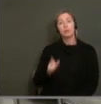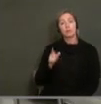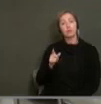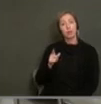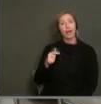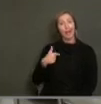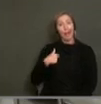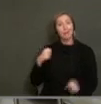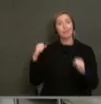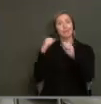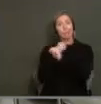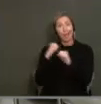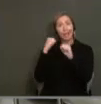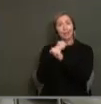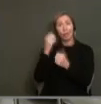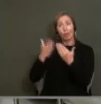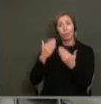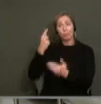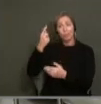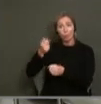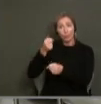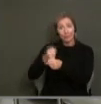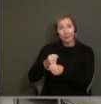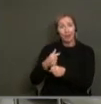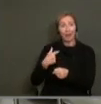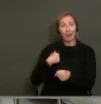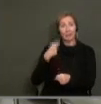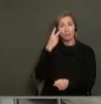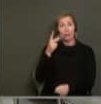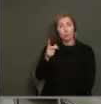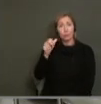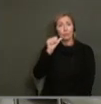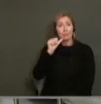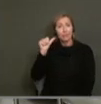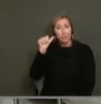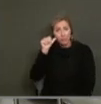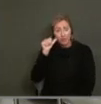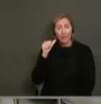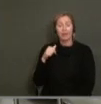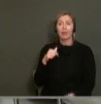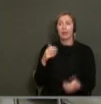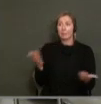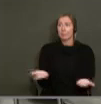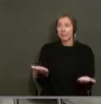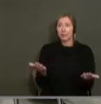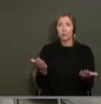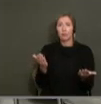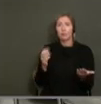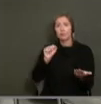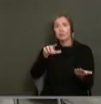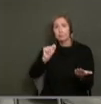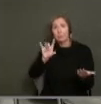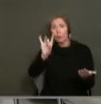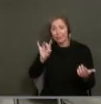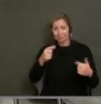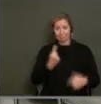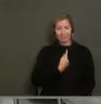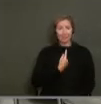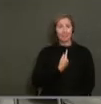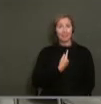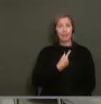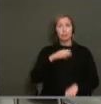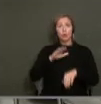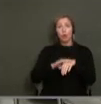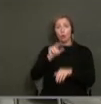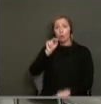That I've been fighting this, and y'all see me. I was yesterday. I was at City Hall. I'm gonna be here September 8th, and it's just me. I was